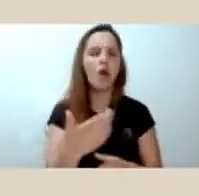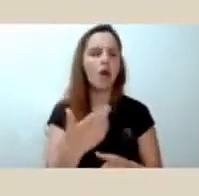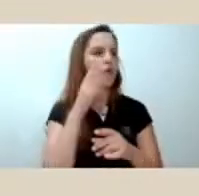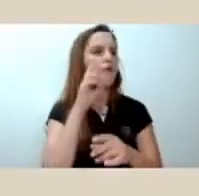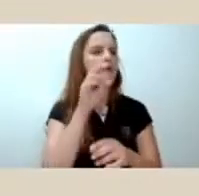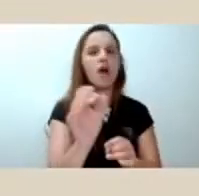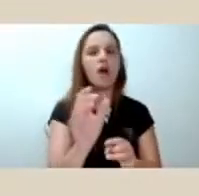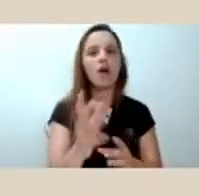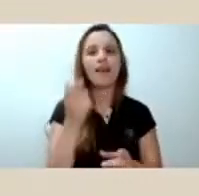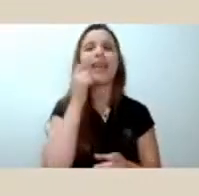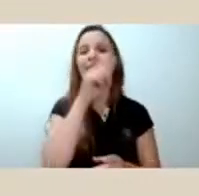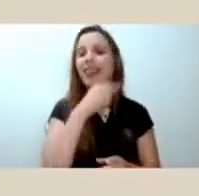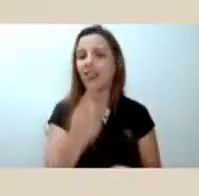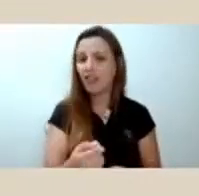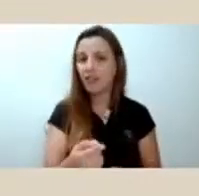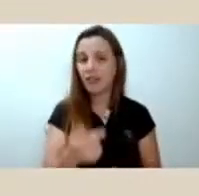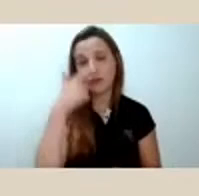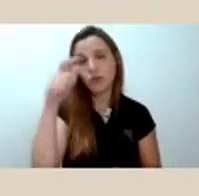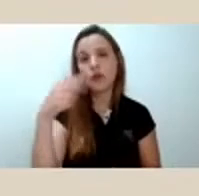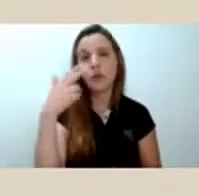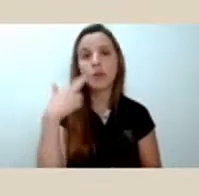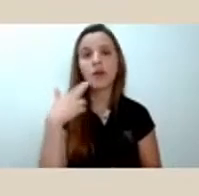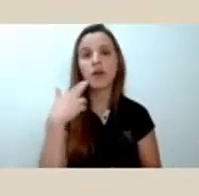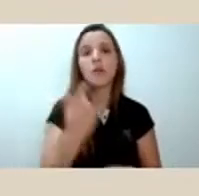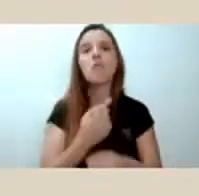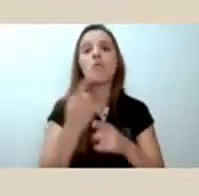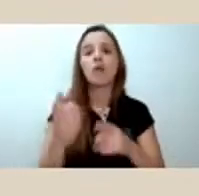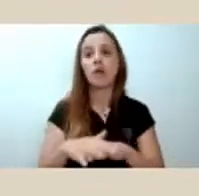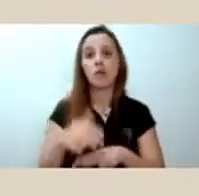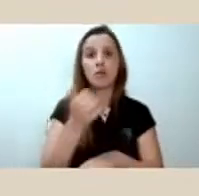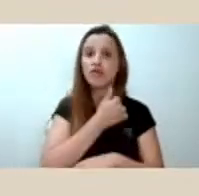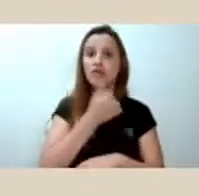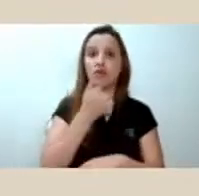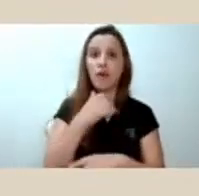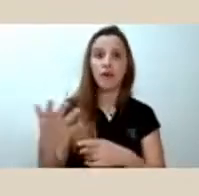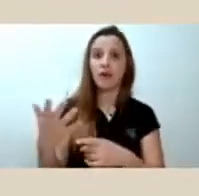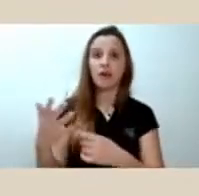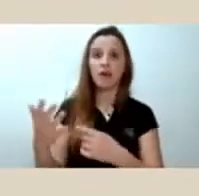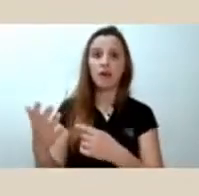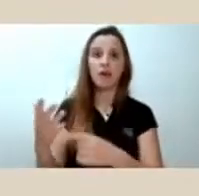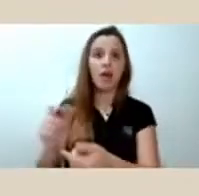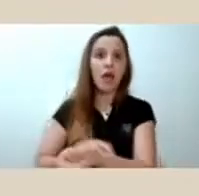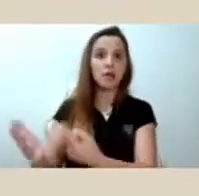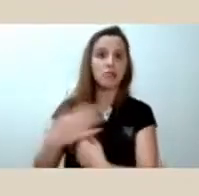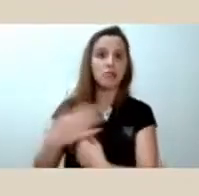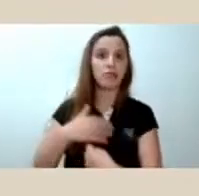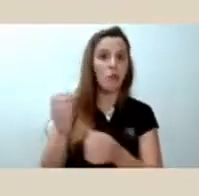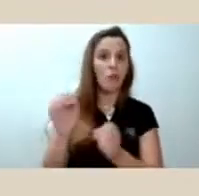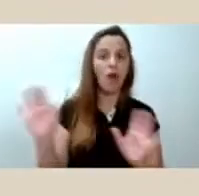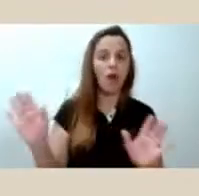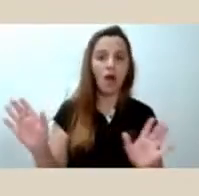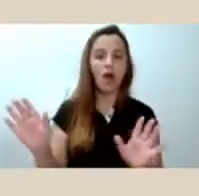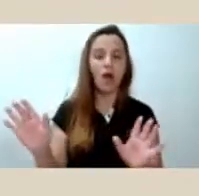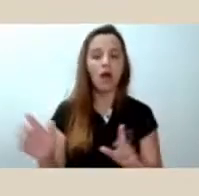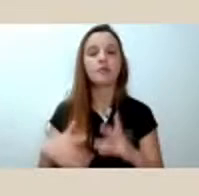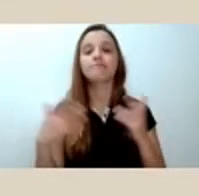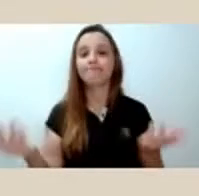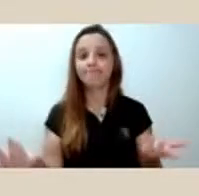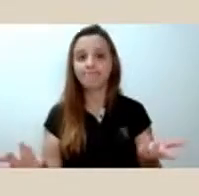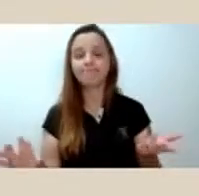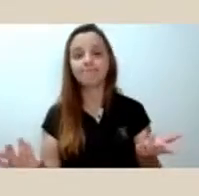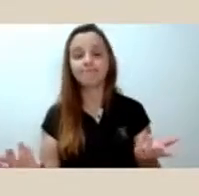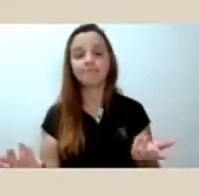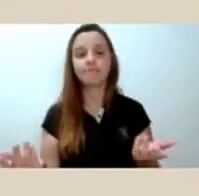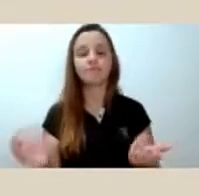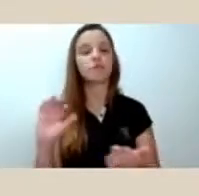that say that, because they're not racialized, as Yolanda was pointing out, right? And so, you know, the first